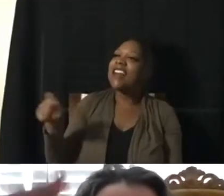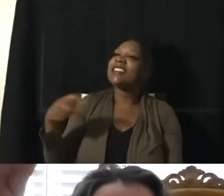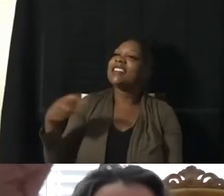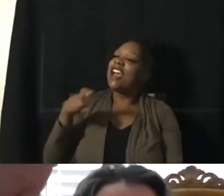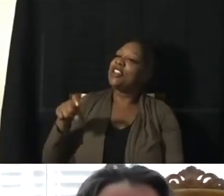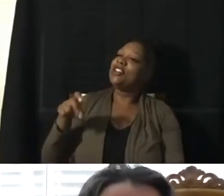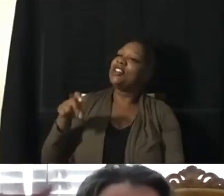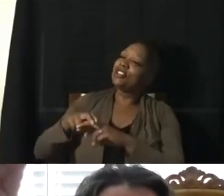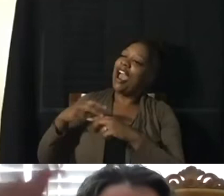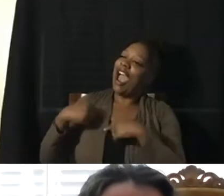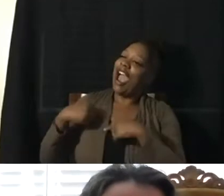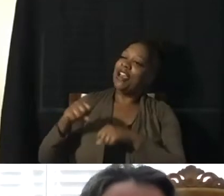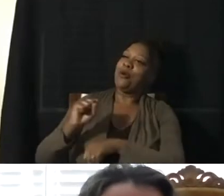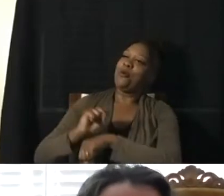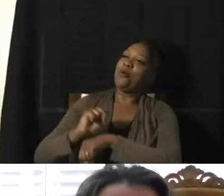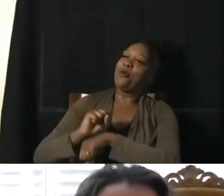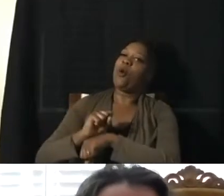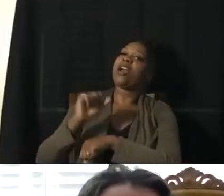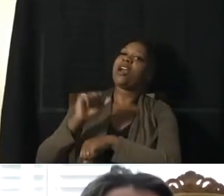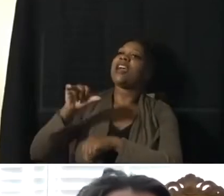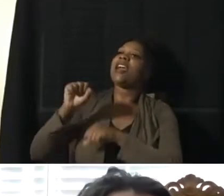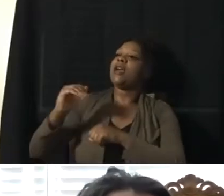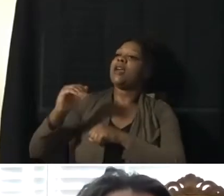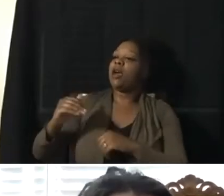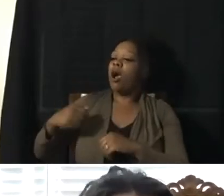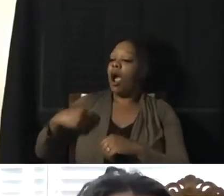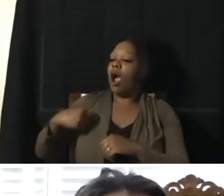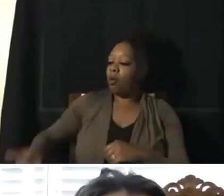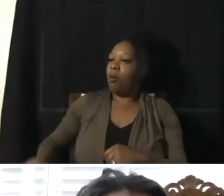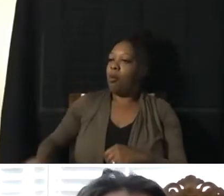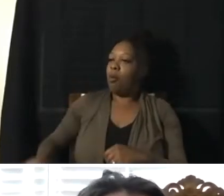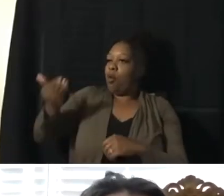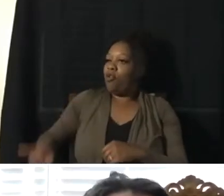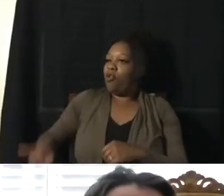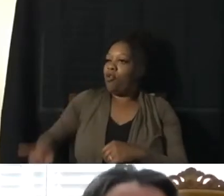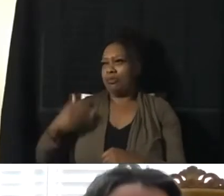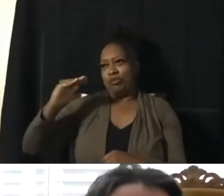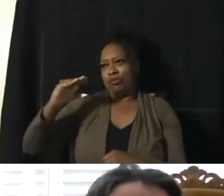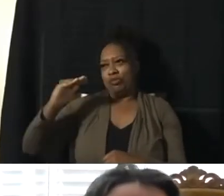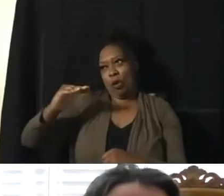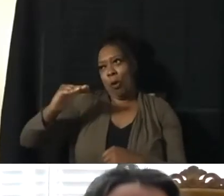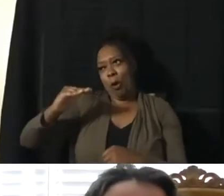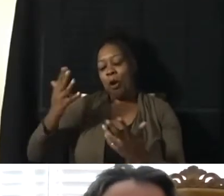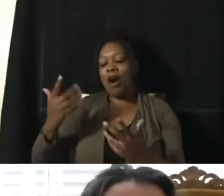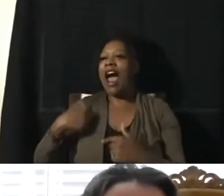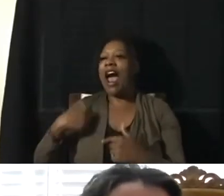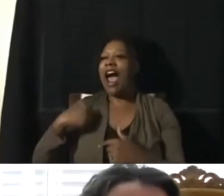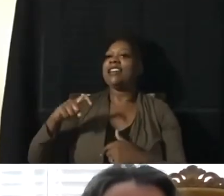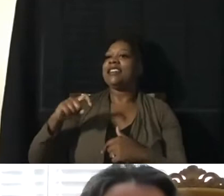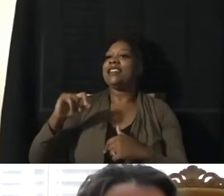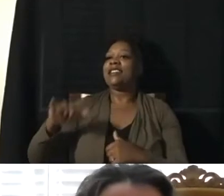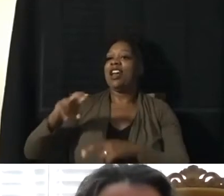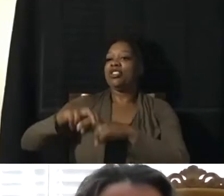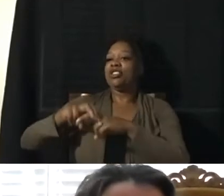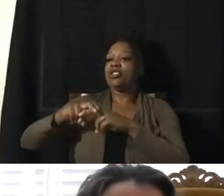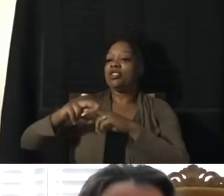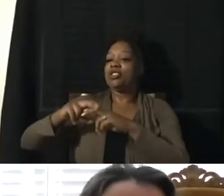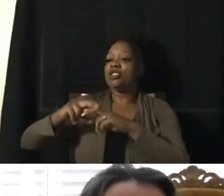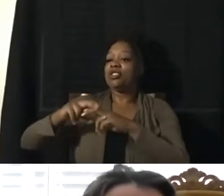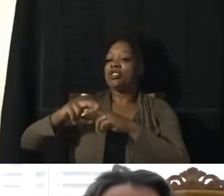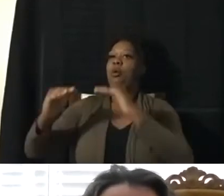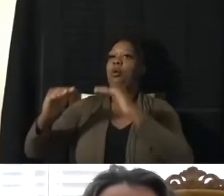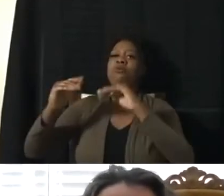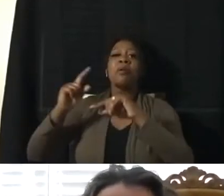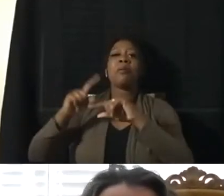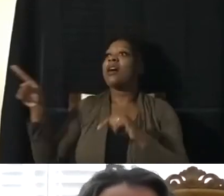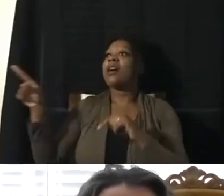that was able to go up and down because I'm short. So I needed it to obviously go up to the desk. And there was no hesitation about that. They got me